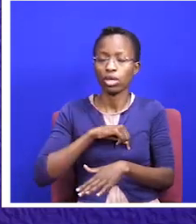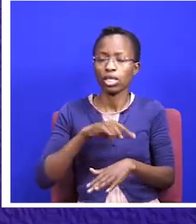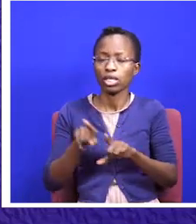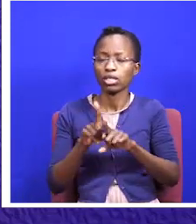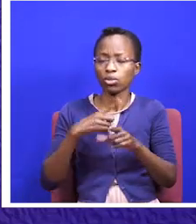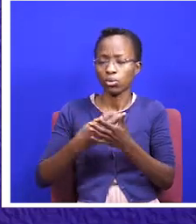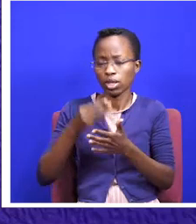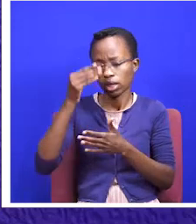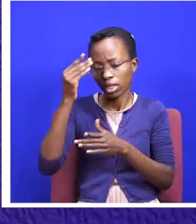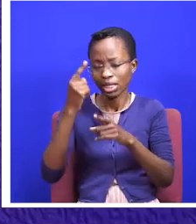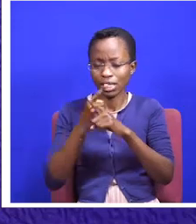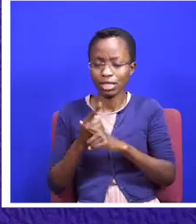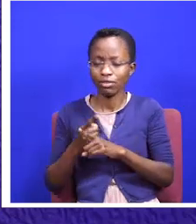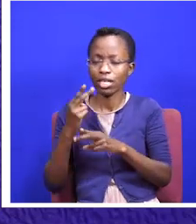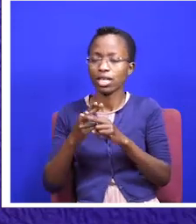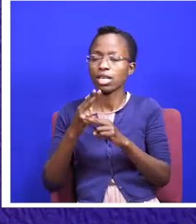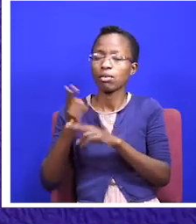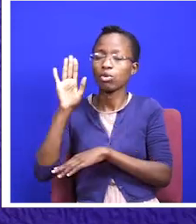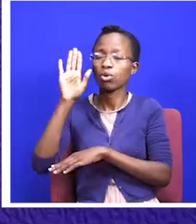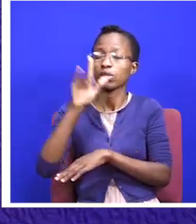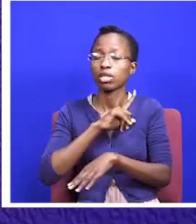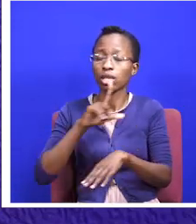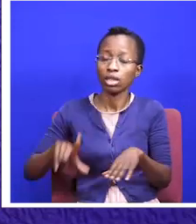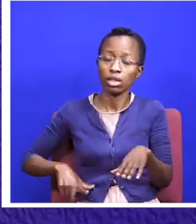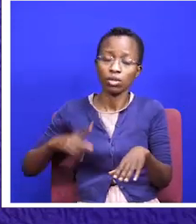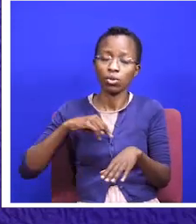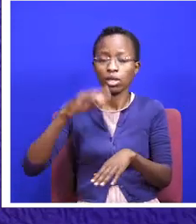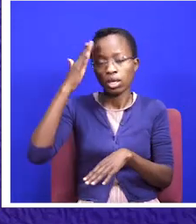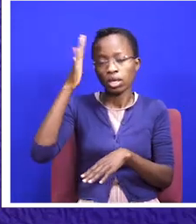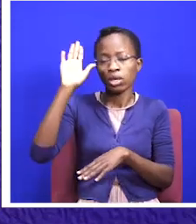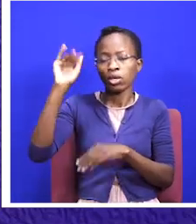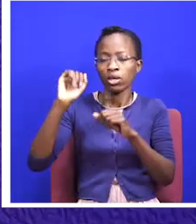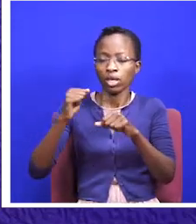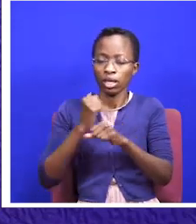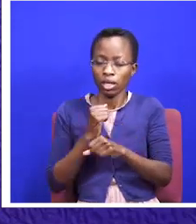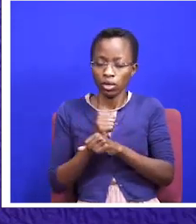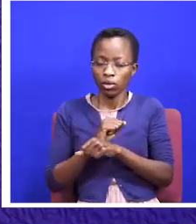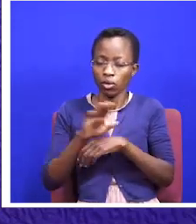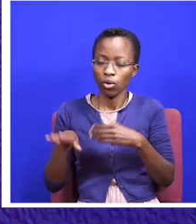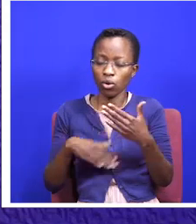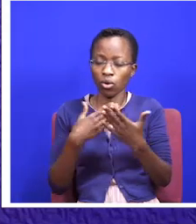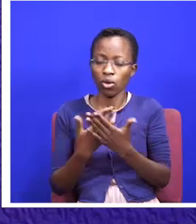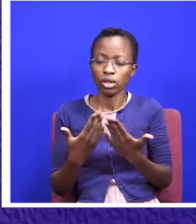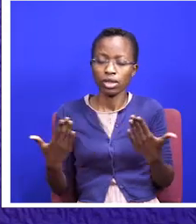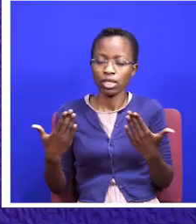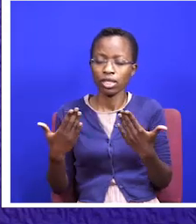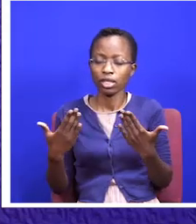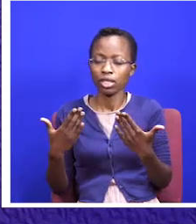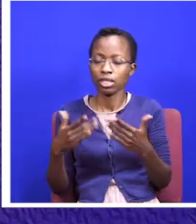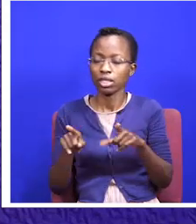to us as we have learned your different names. And Father, we know that you can do all